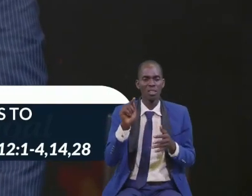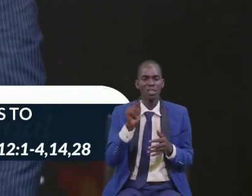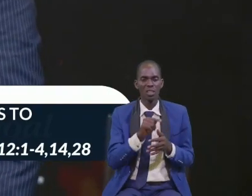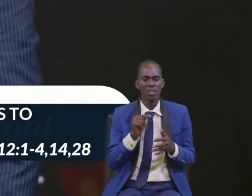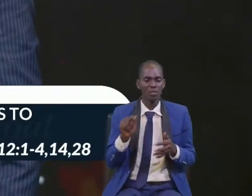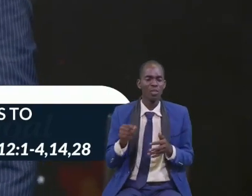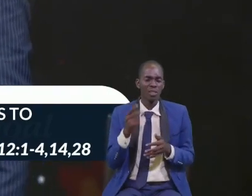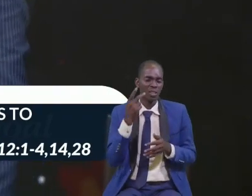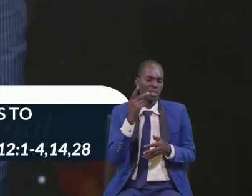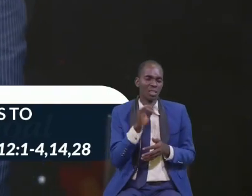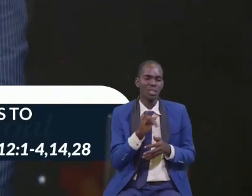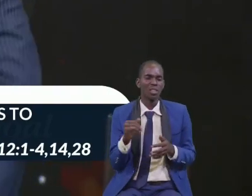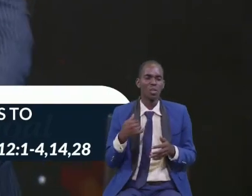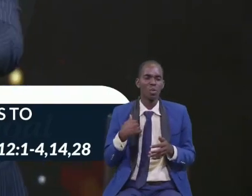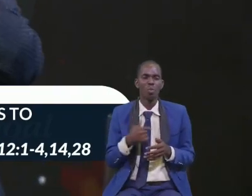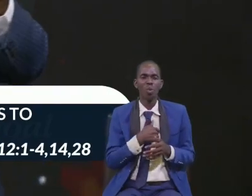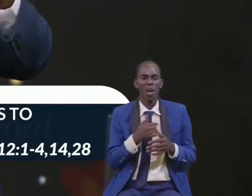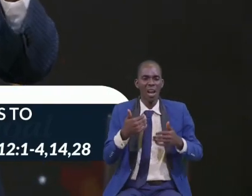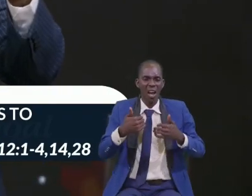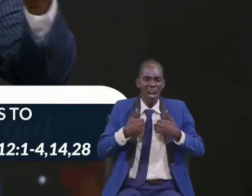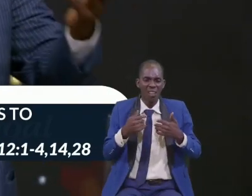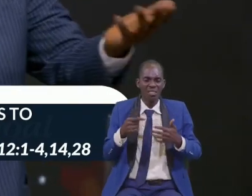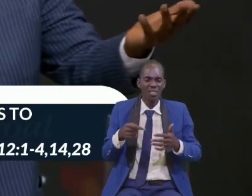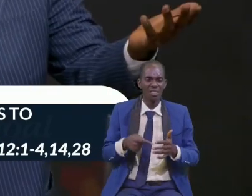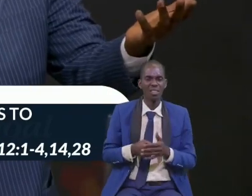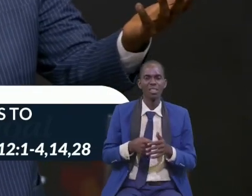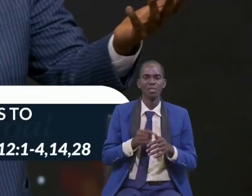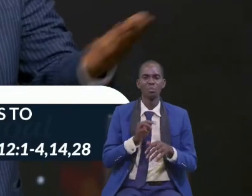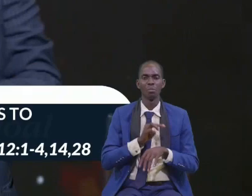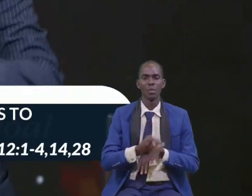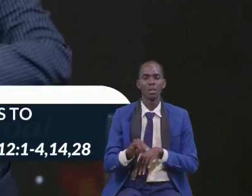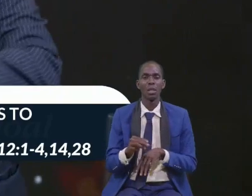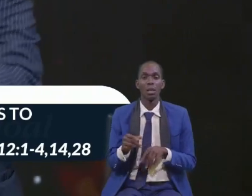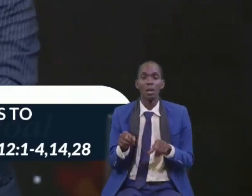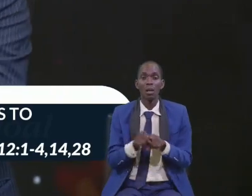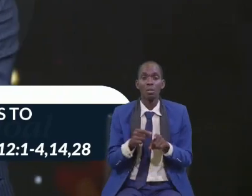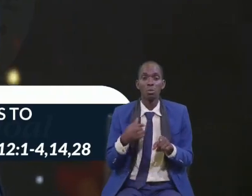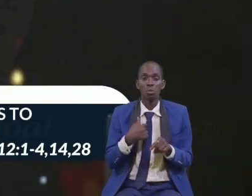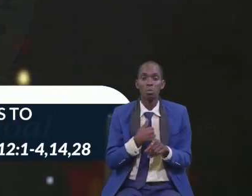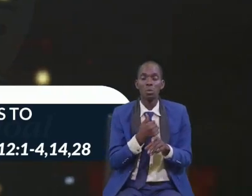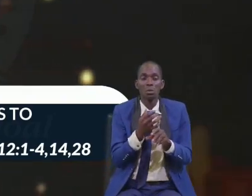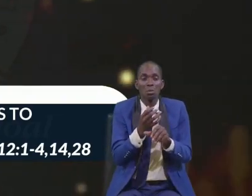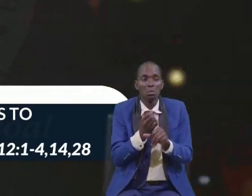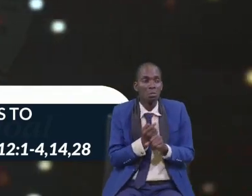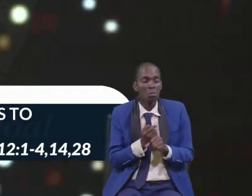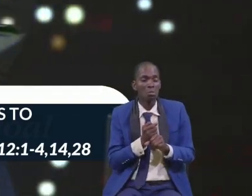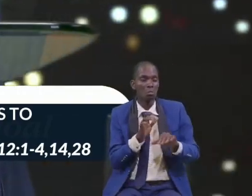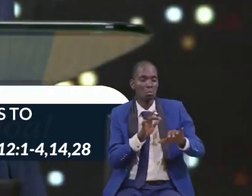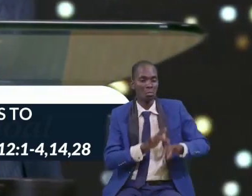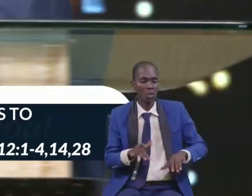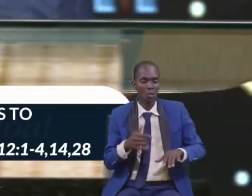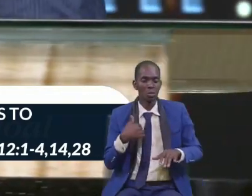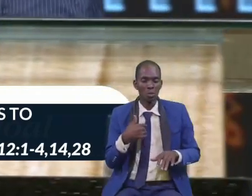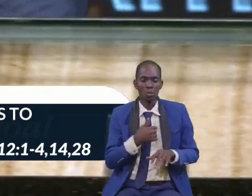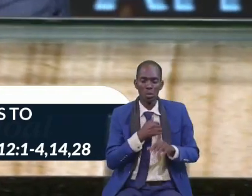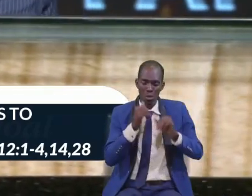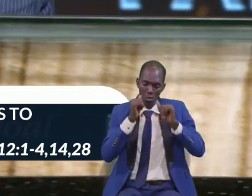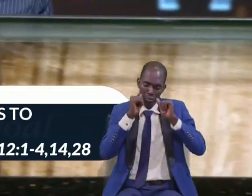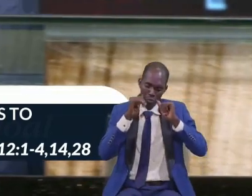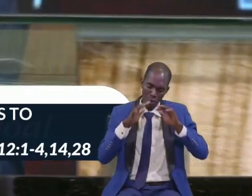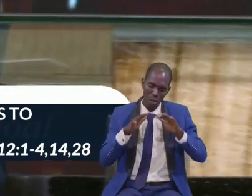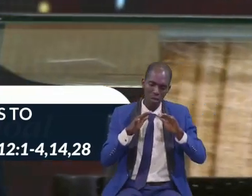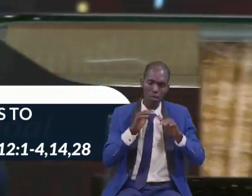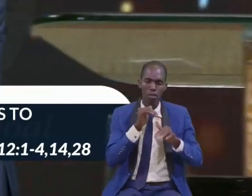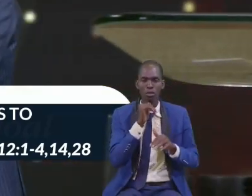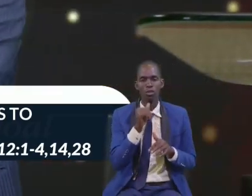have this ministry, as we have received mercy, we faint not. Seeing